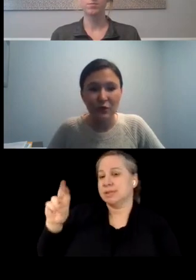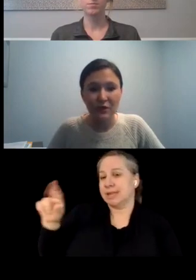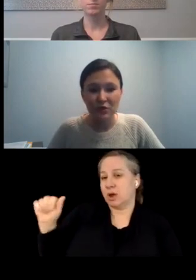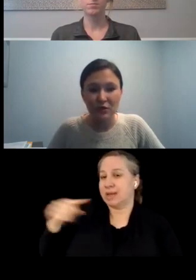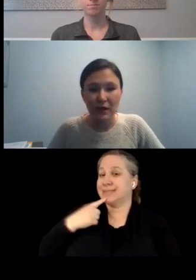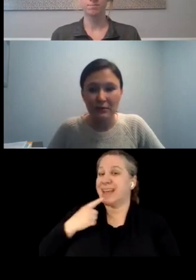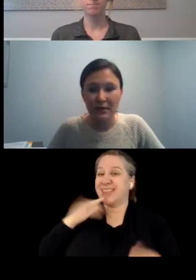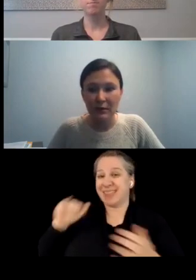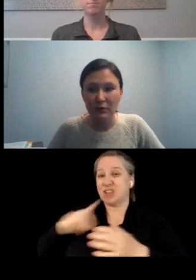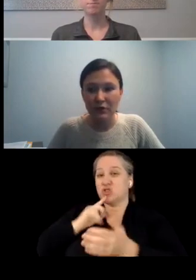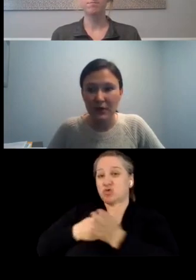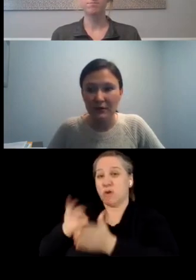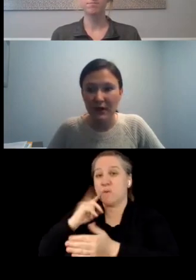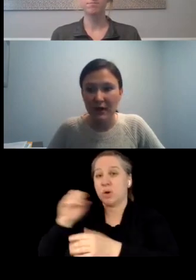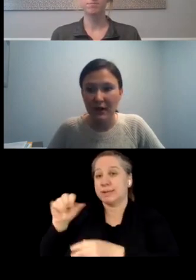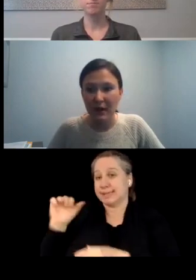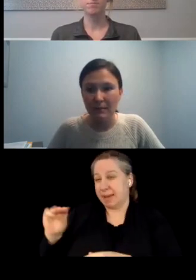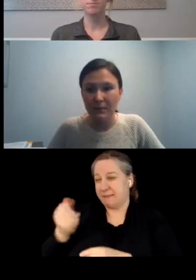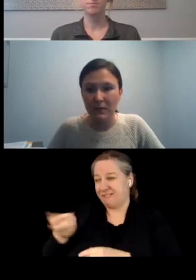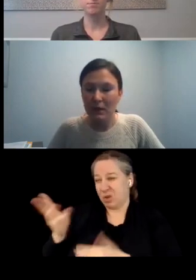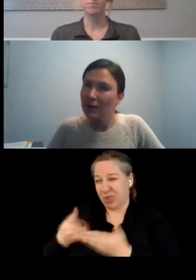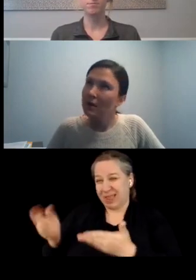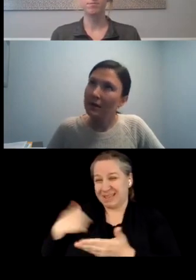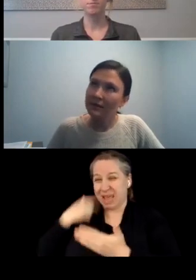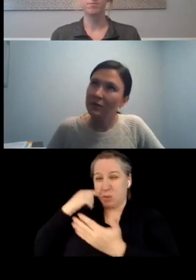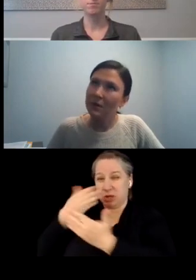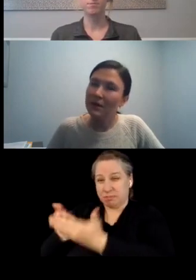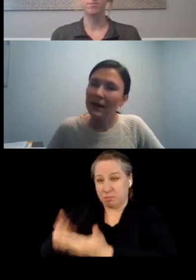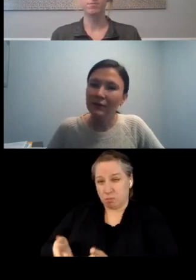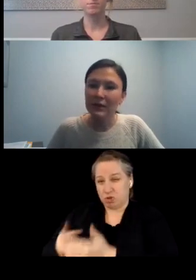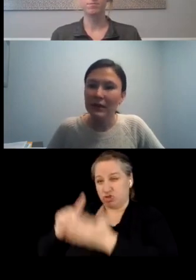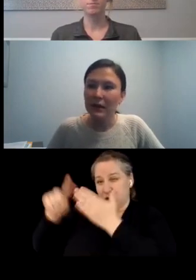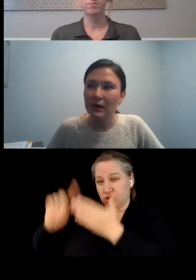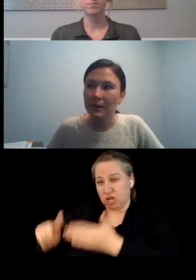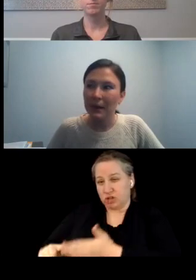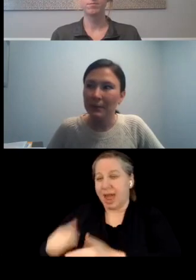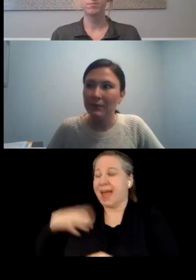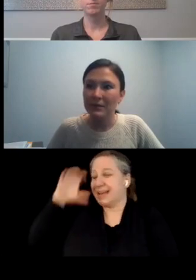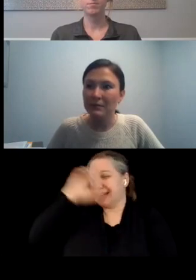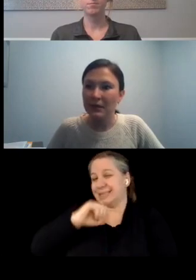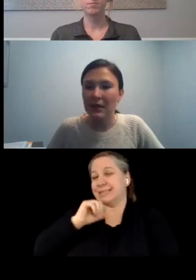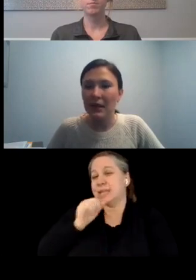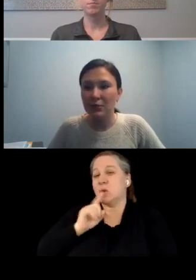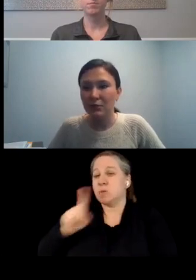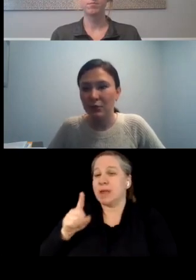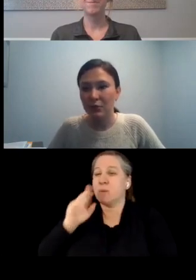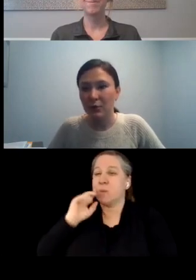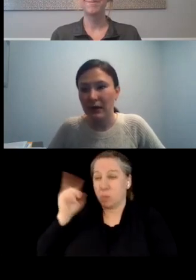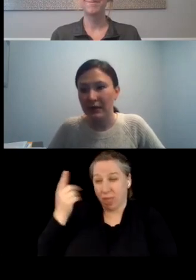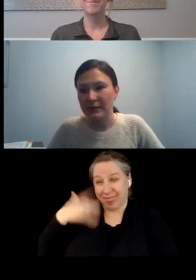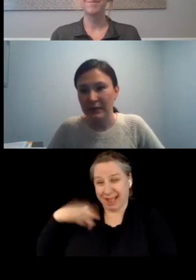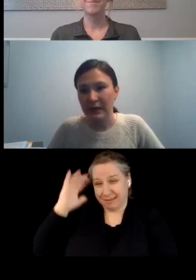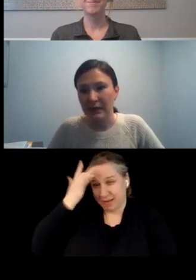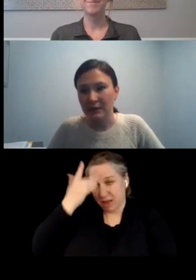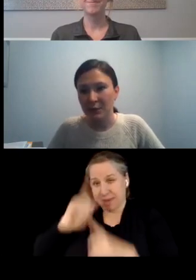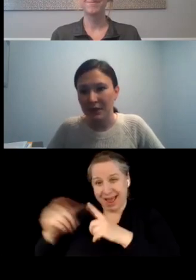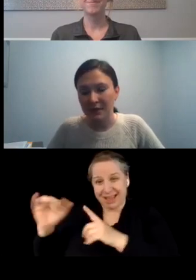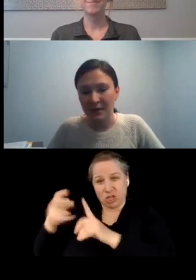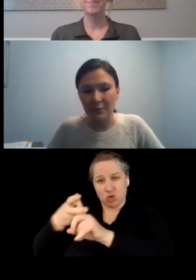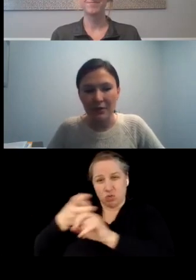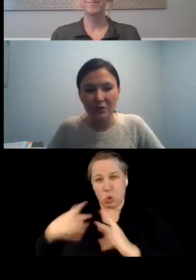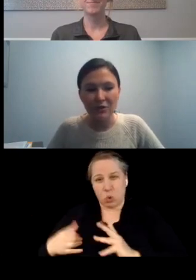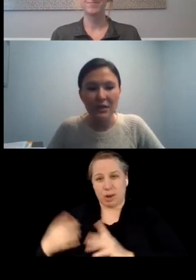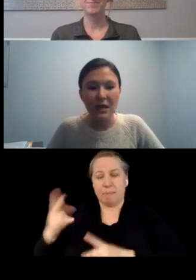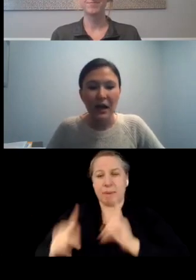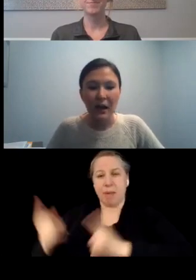Sam. Just a few additional items that I would just verify. Guess would be not really a pet peeve, but something that as a recruiter, we constantly get asked when we